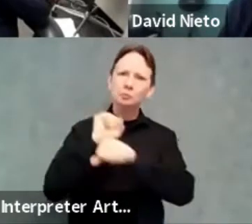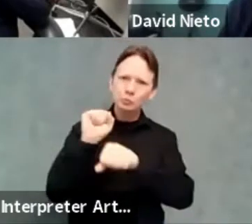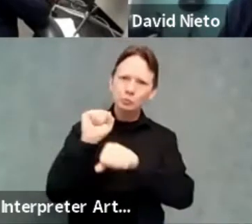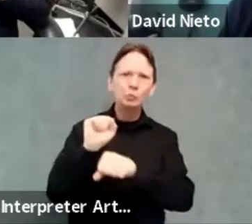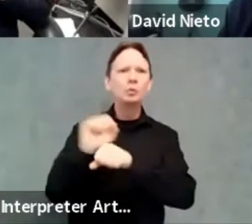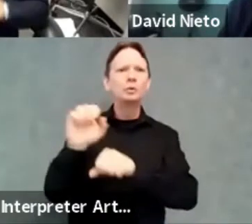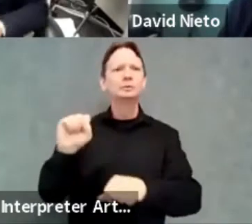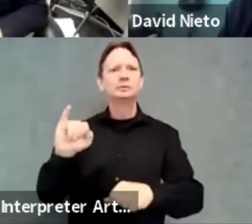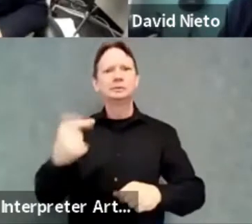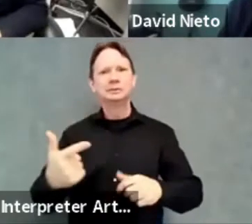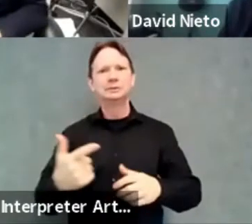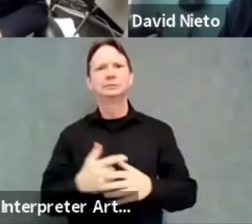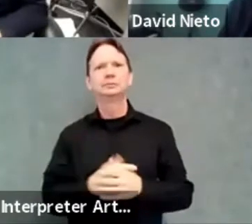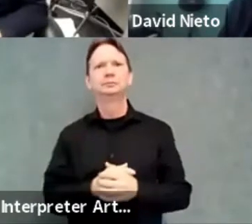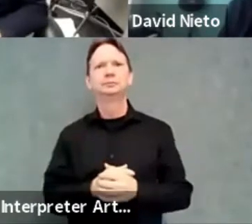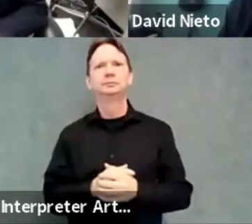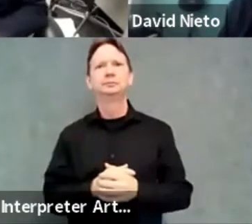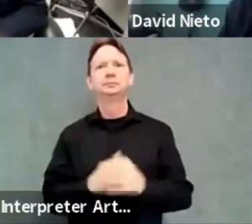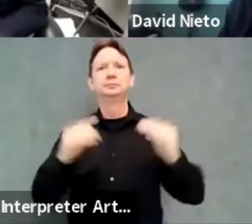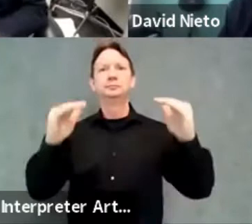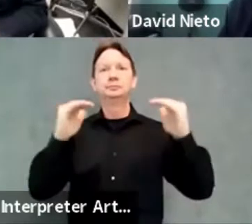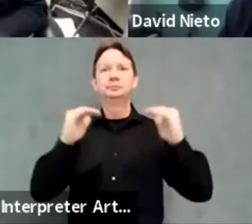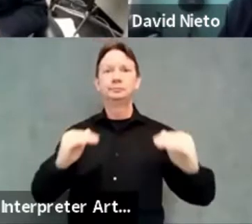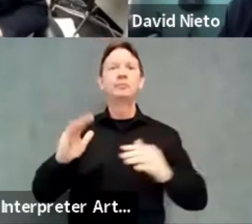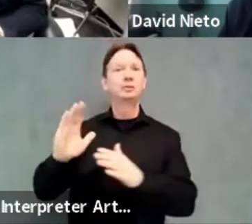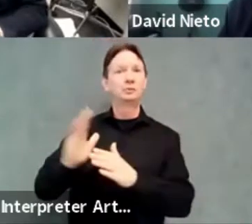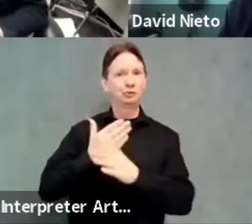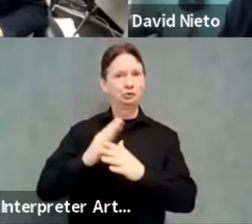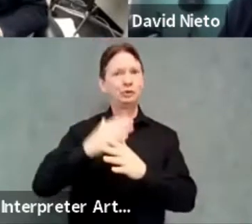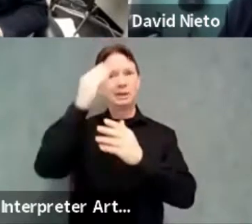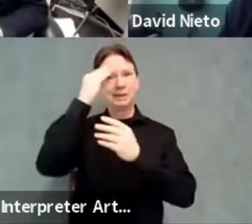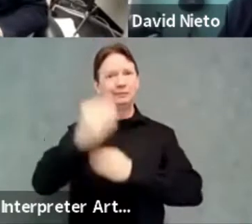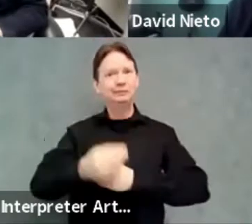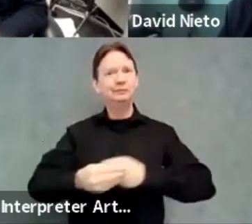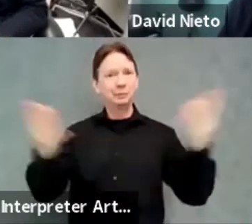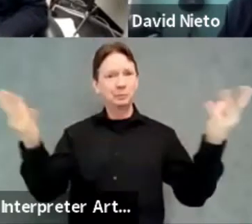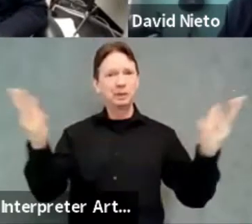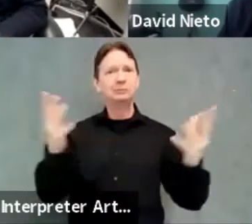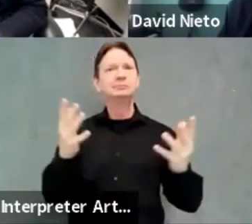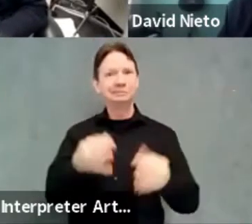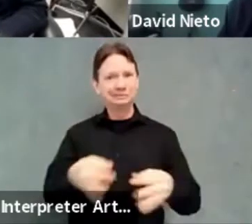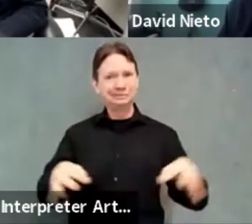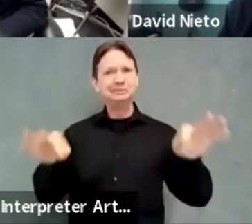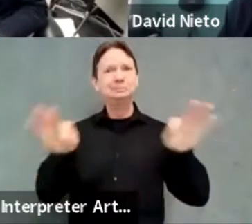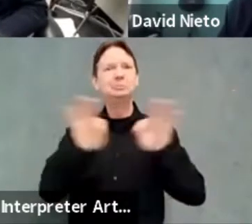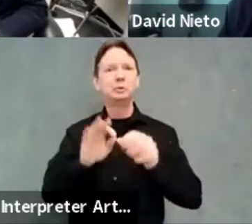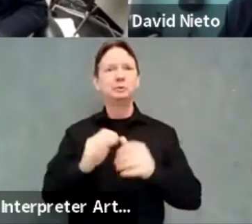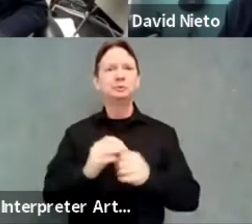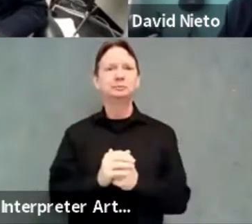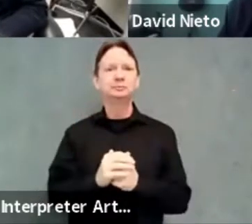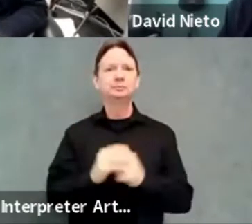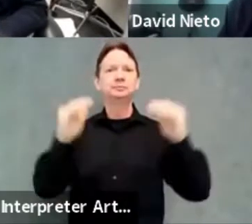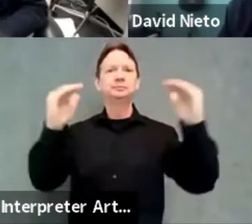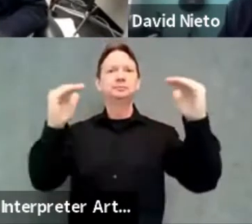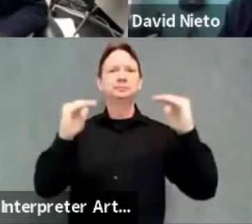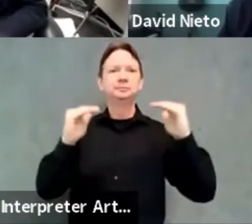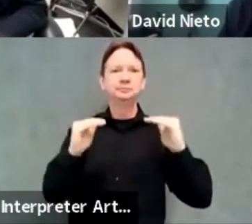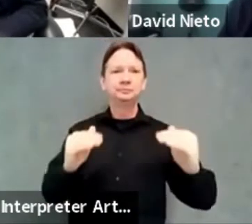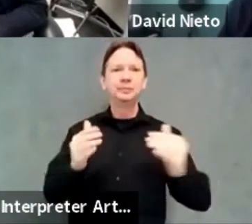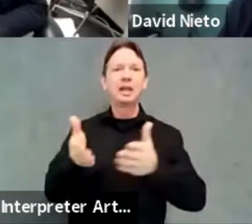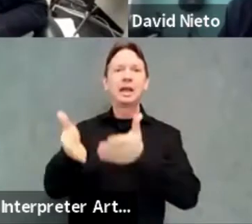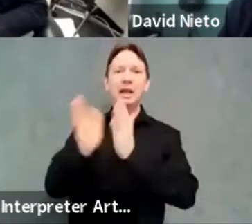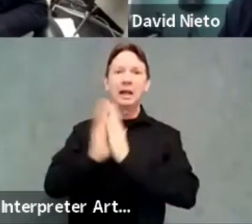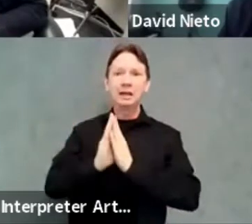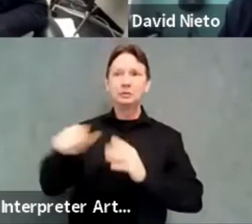as possible. Ask those presenting at SIG sessions to consider joining. SIG members are ambassadors for the group and the field,